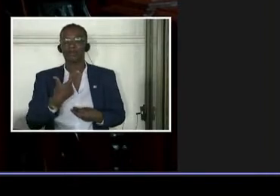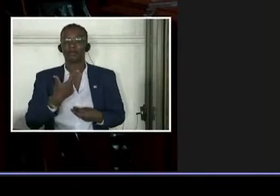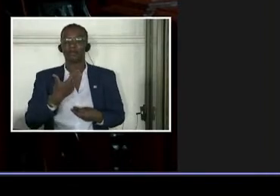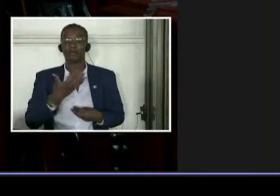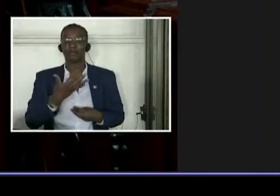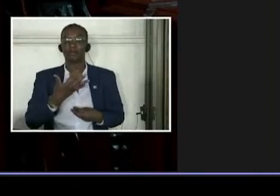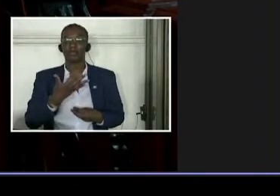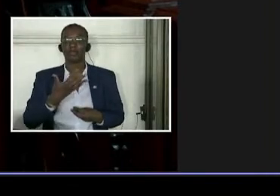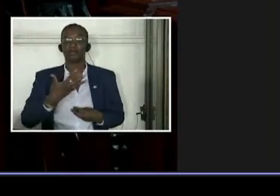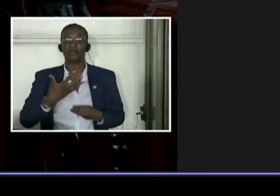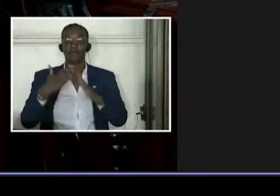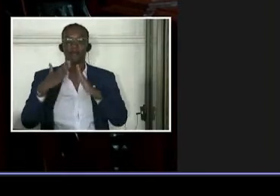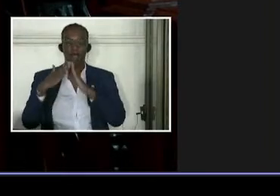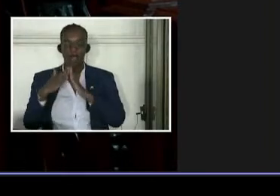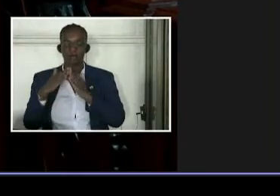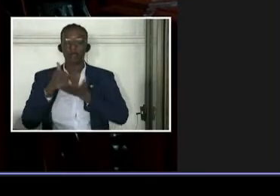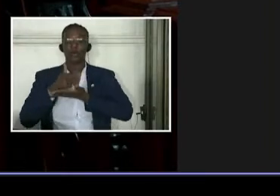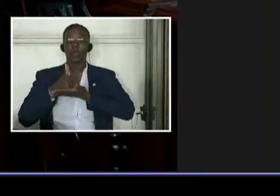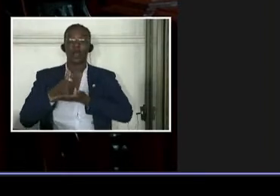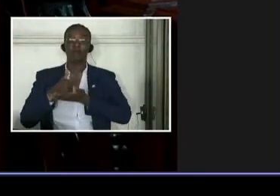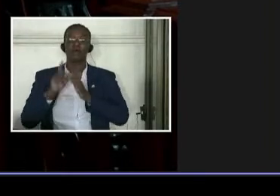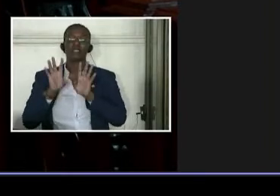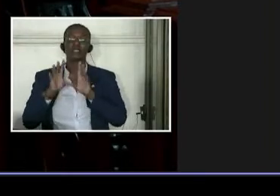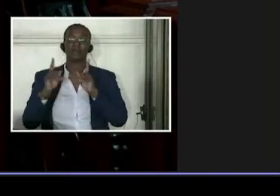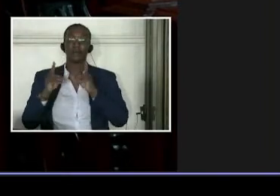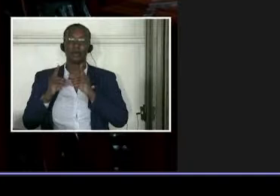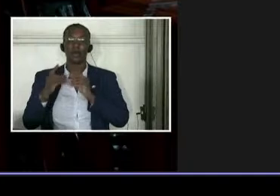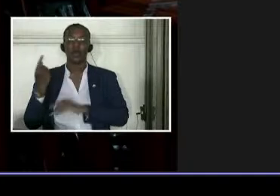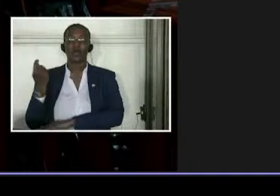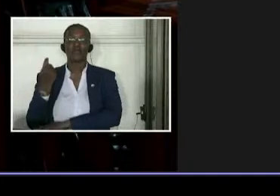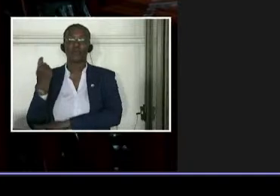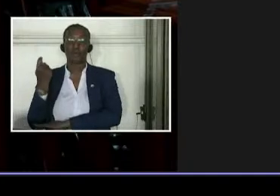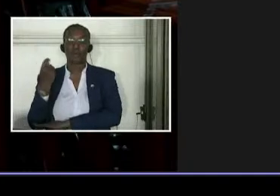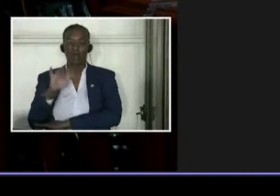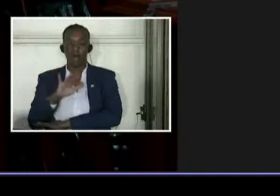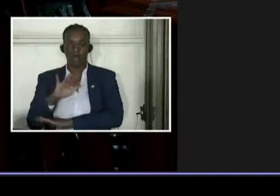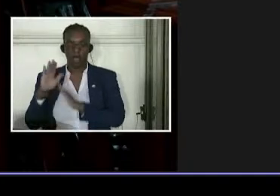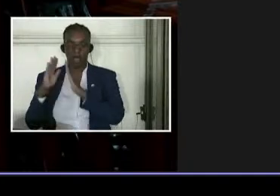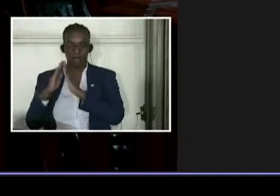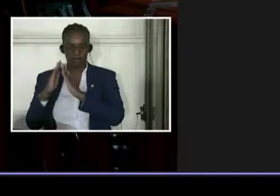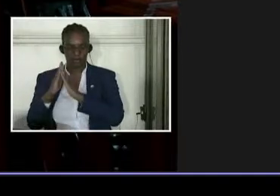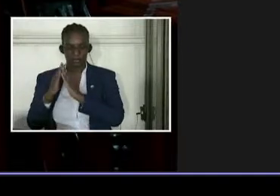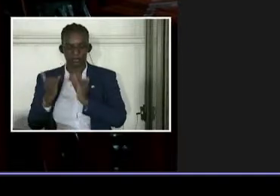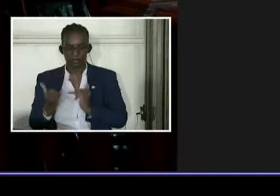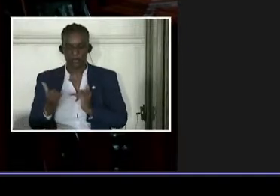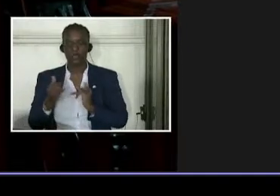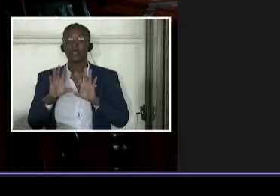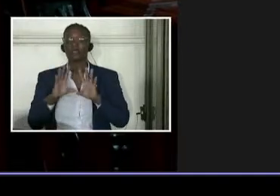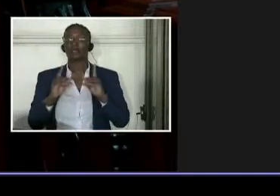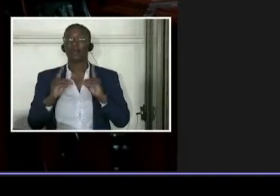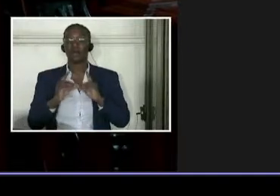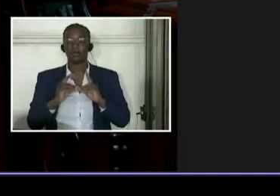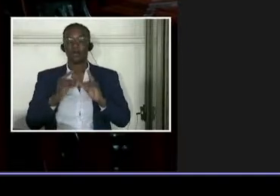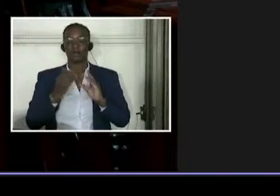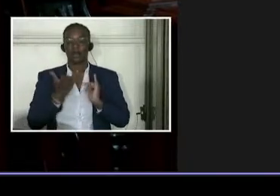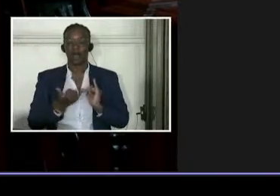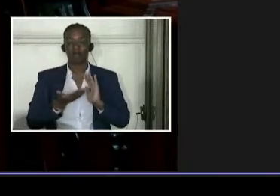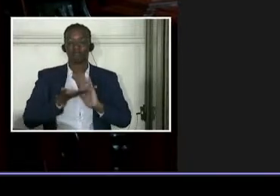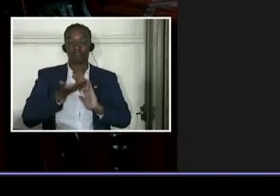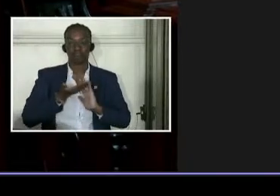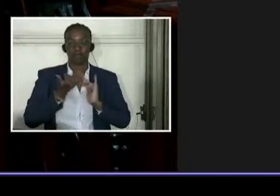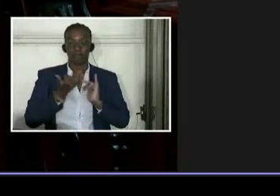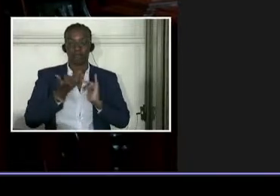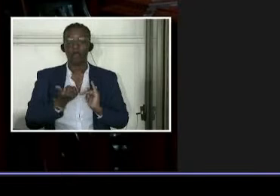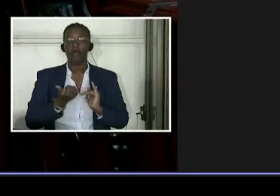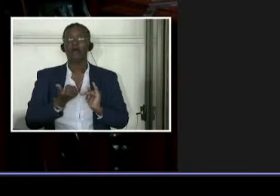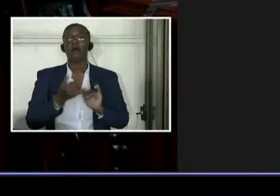8,735 households were assisted through the Department Rural Housing Program. The department remains intent on advancing housing support